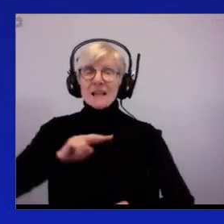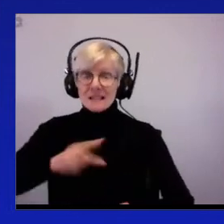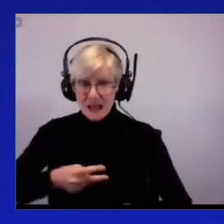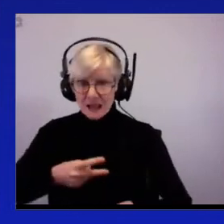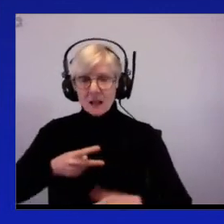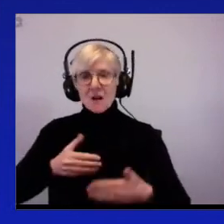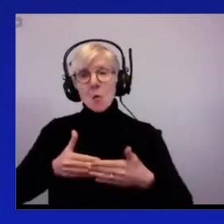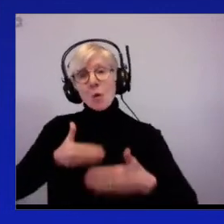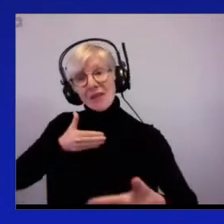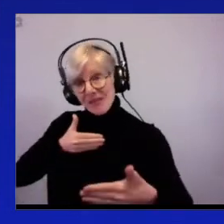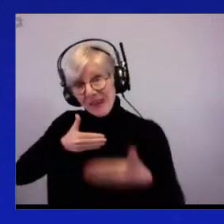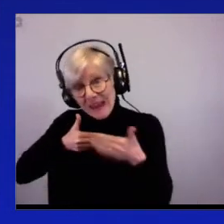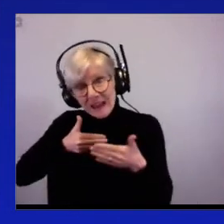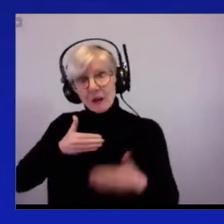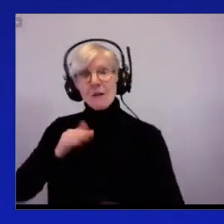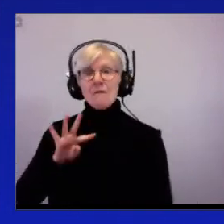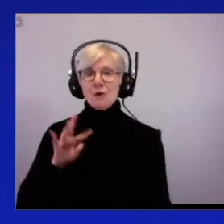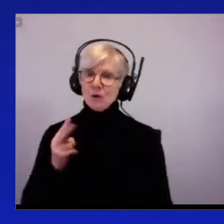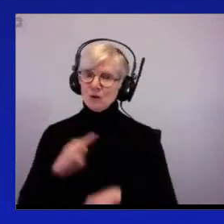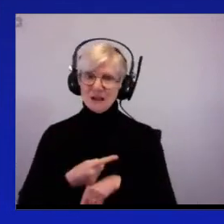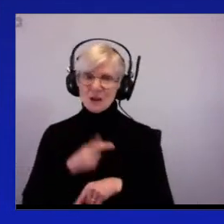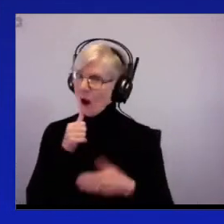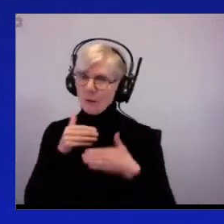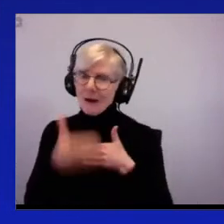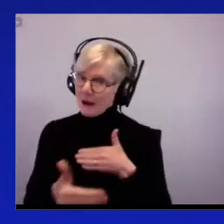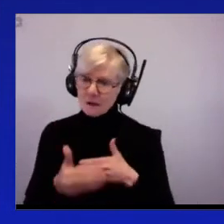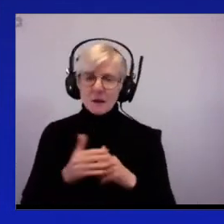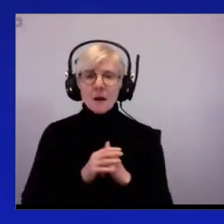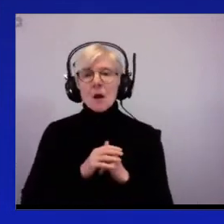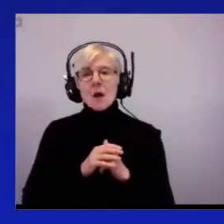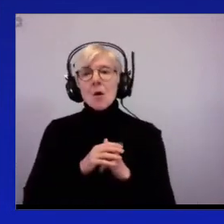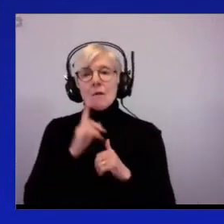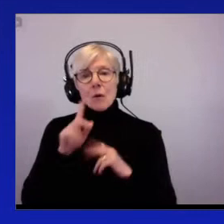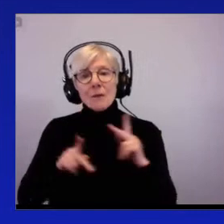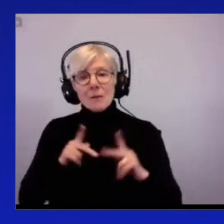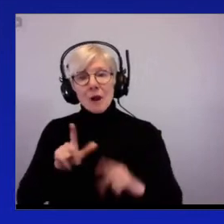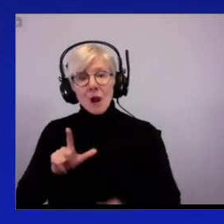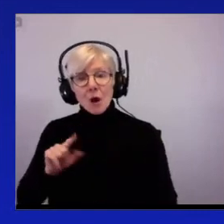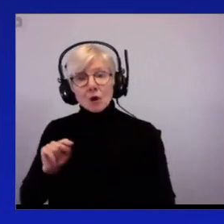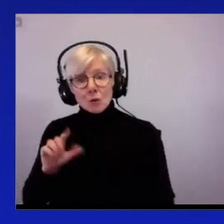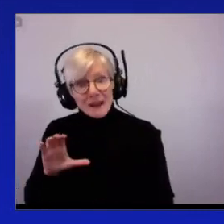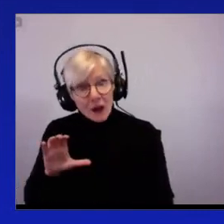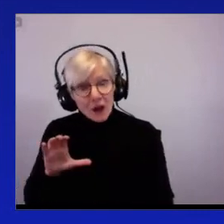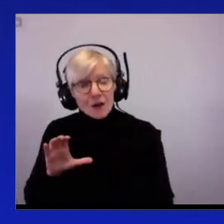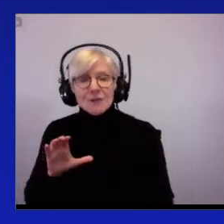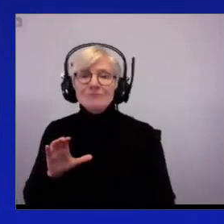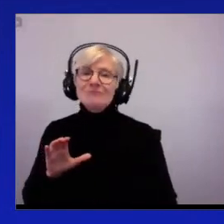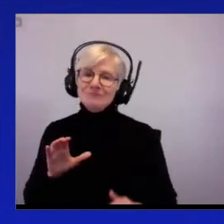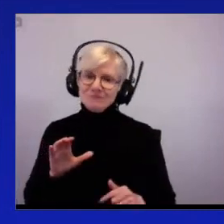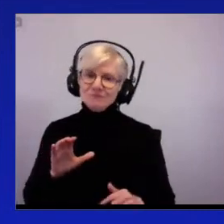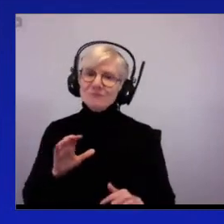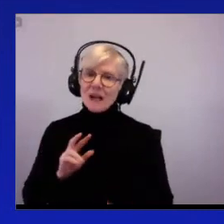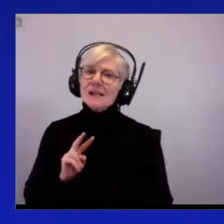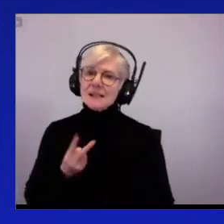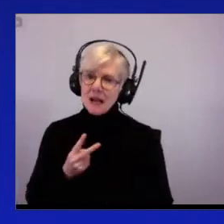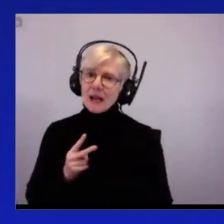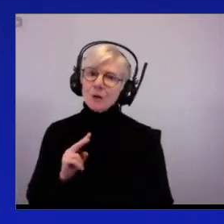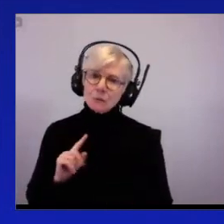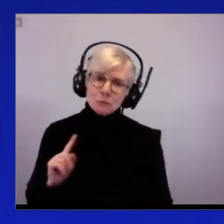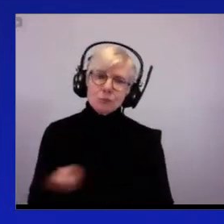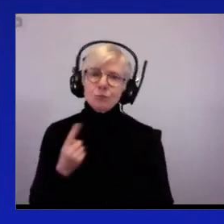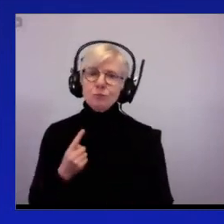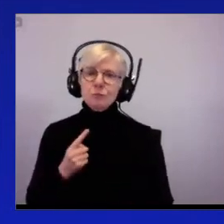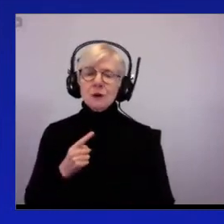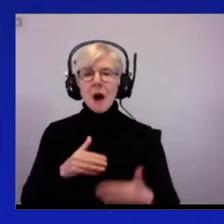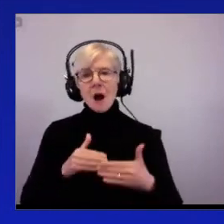days. And again, for residents, as Mr. Demonte said, we are able to do that second dose within the